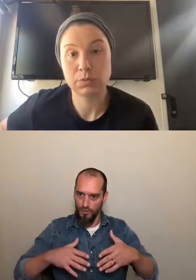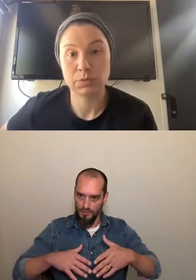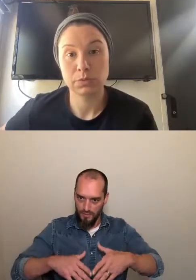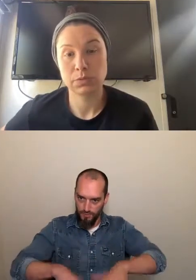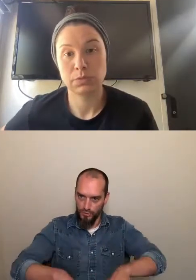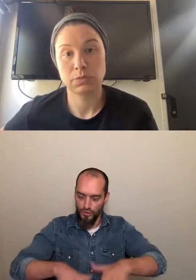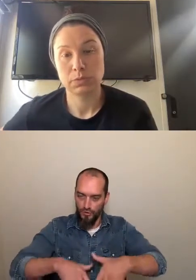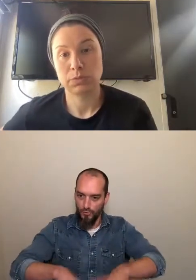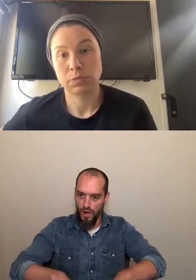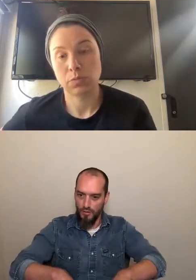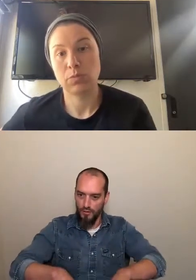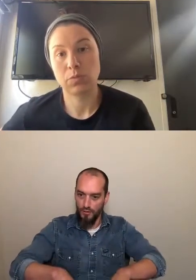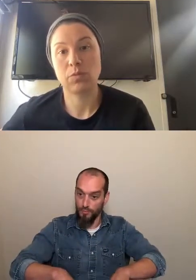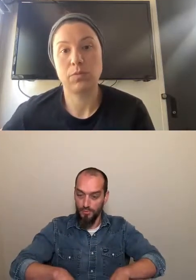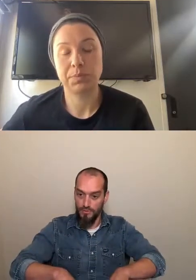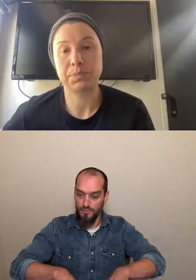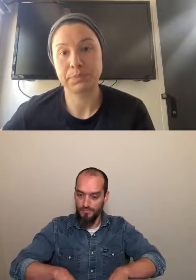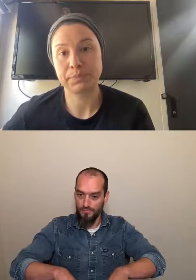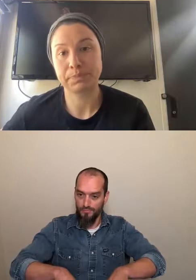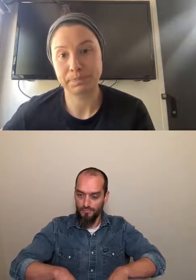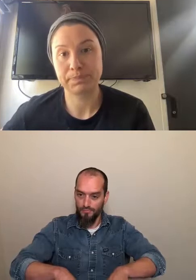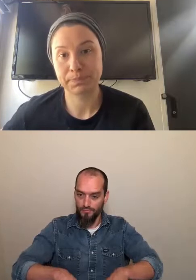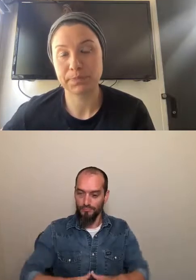or it's getting pushed under the rug on purpose.